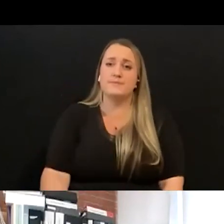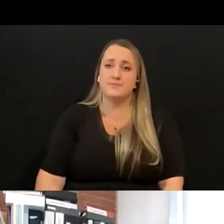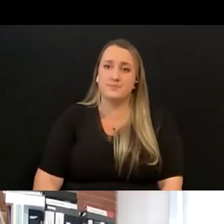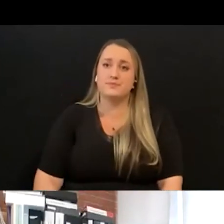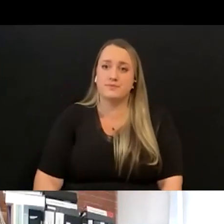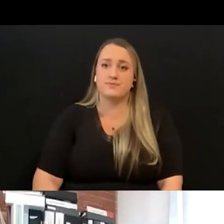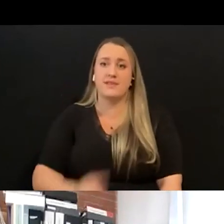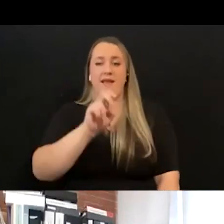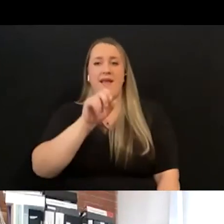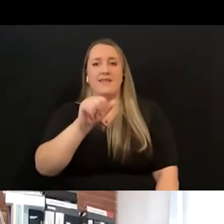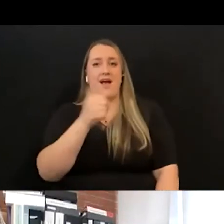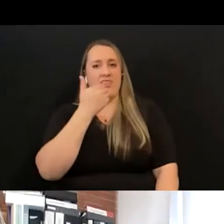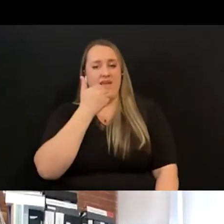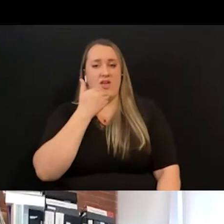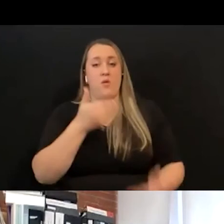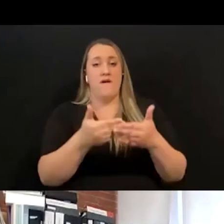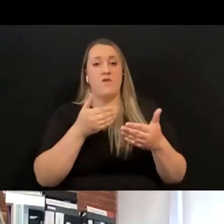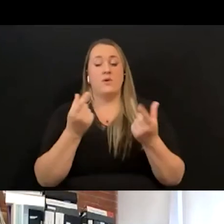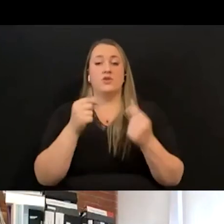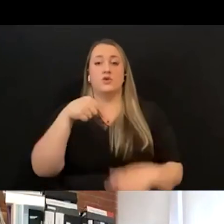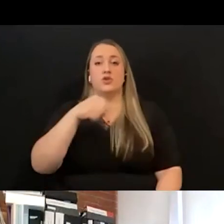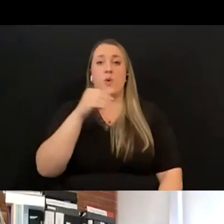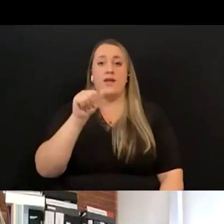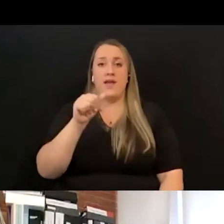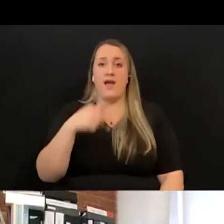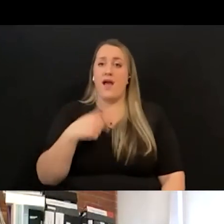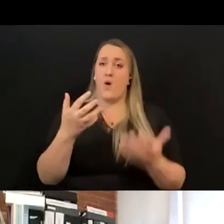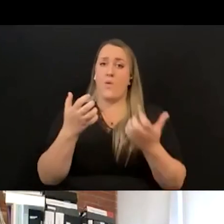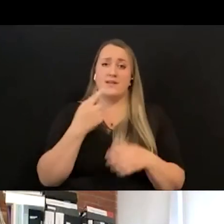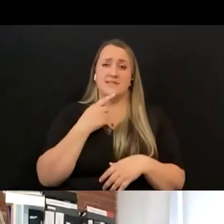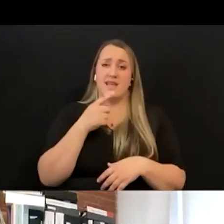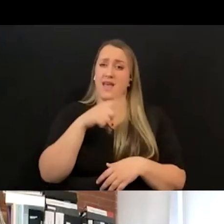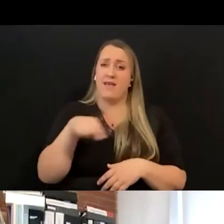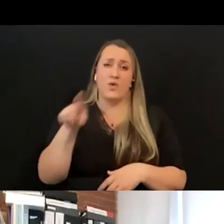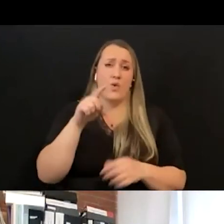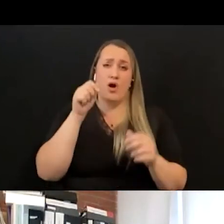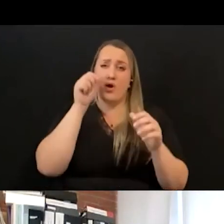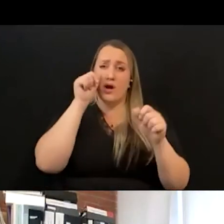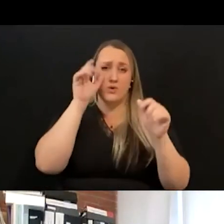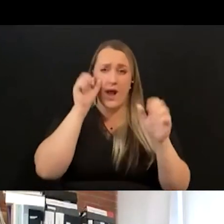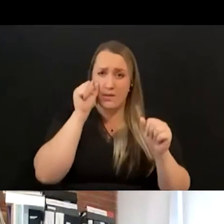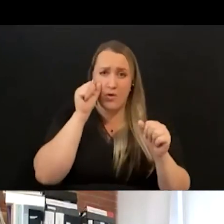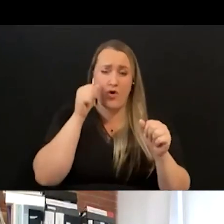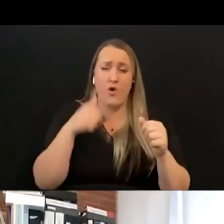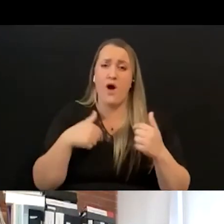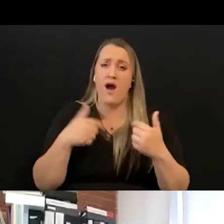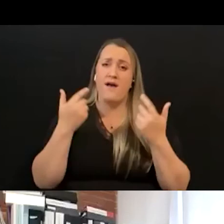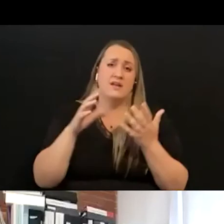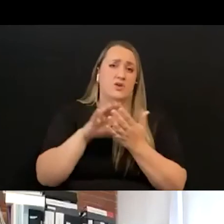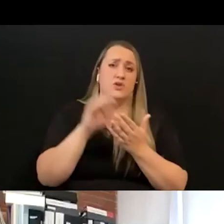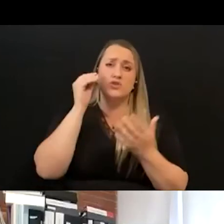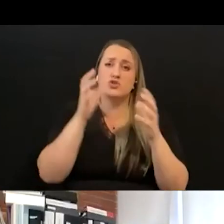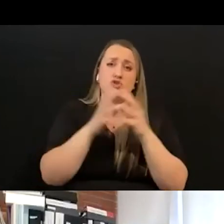Thank you. Before we go to the Q&A, I just want to say that you guys are incredible. And I have learned so much